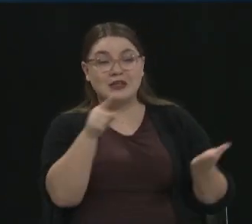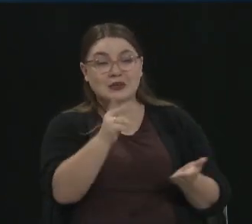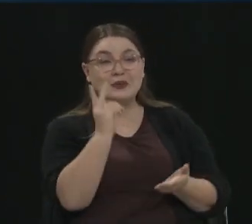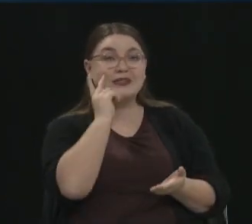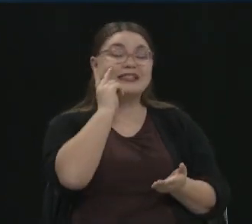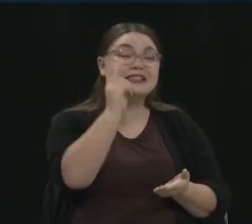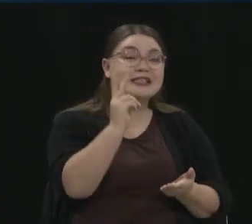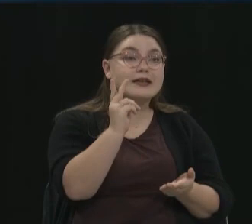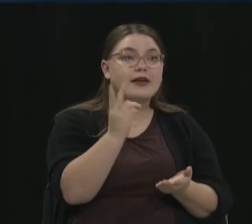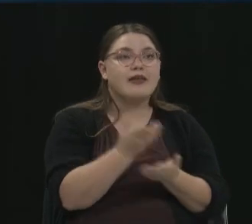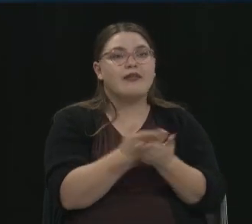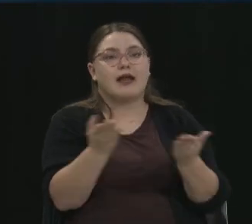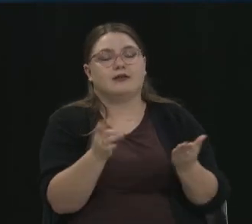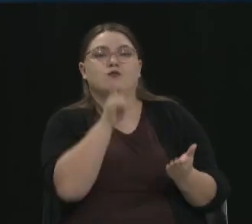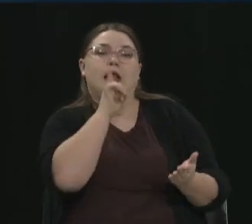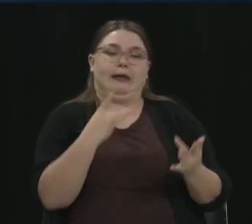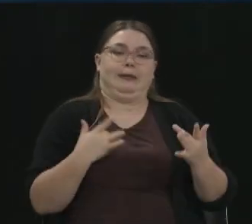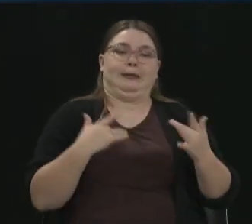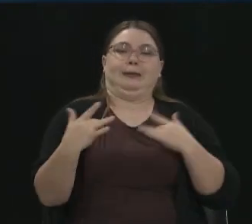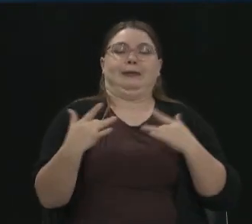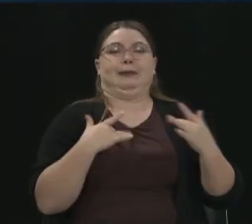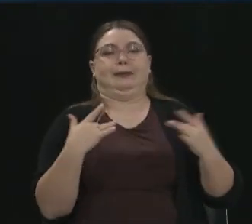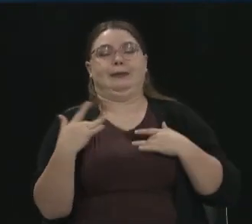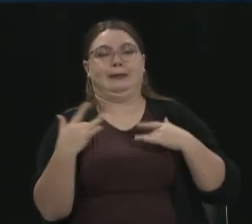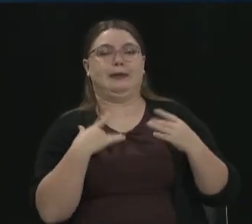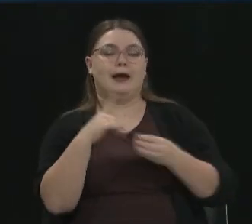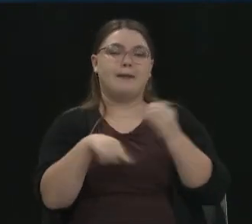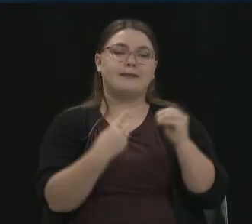night as it relates to the money in politics.